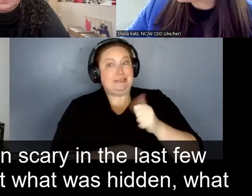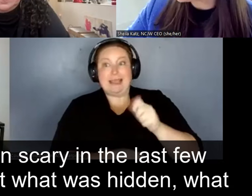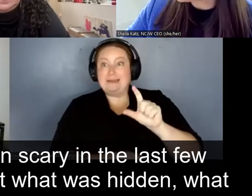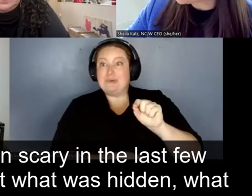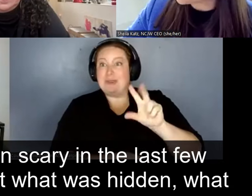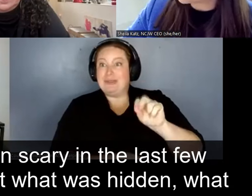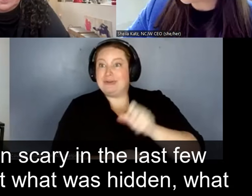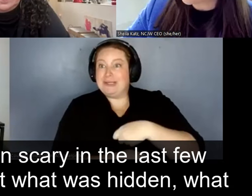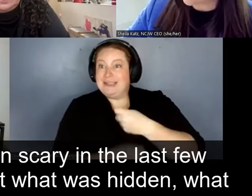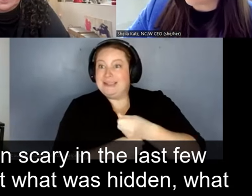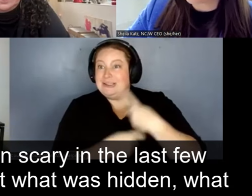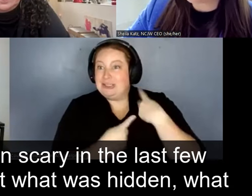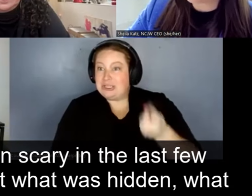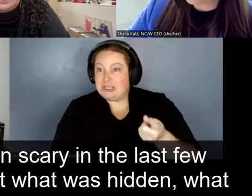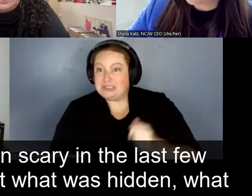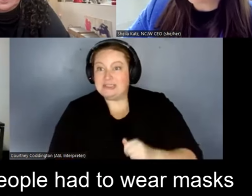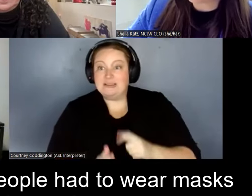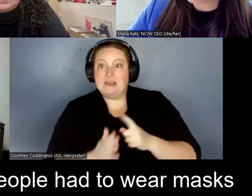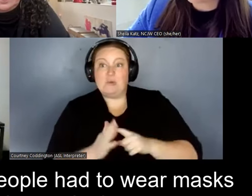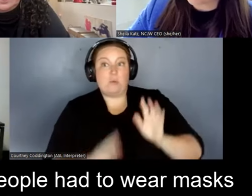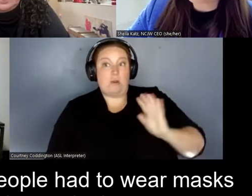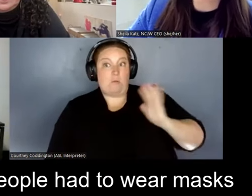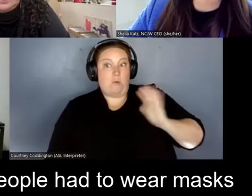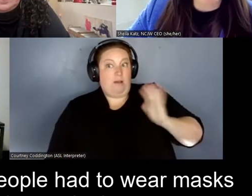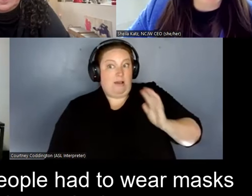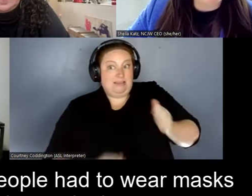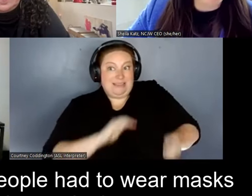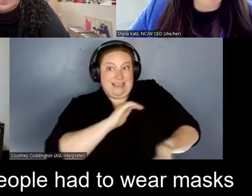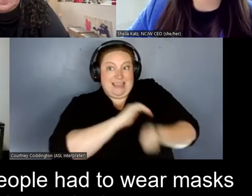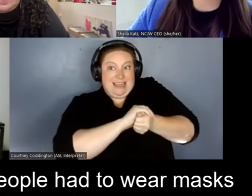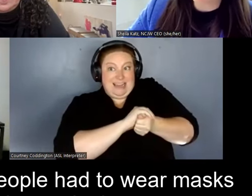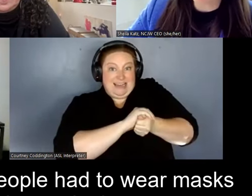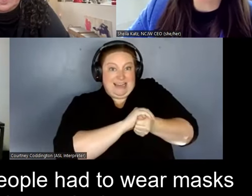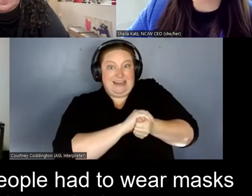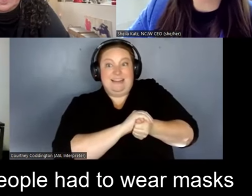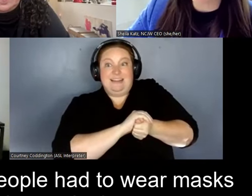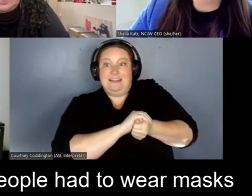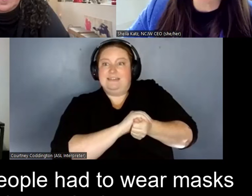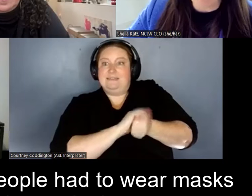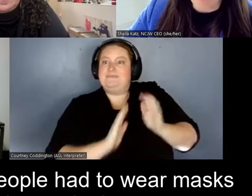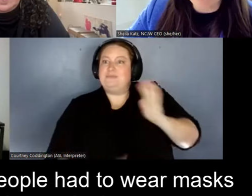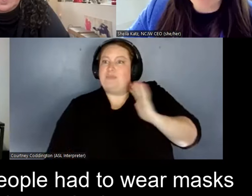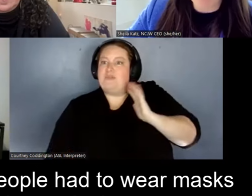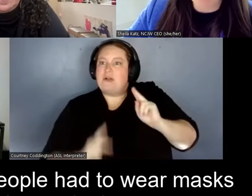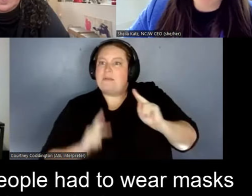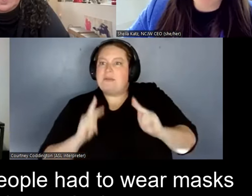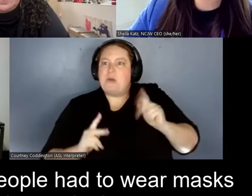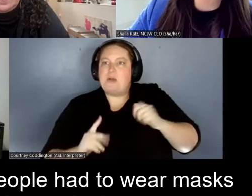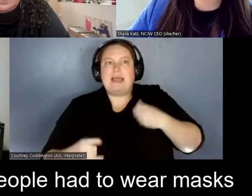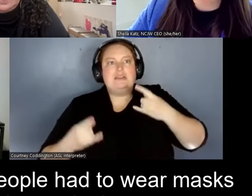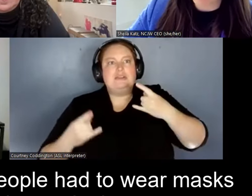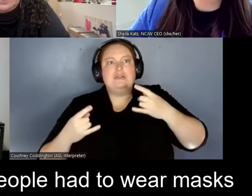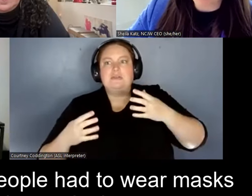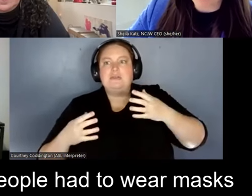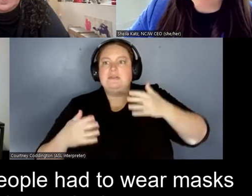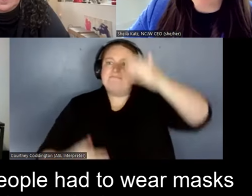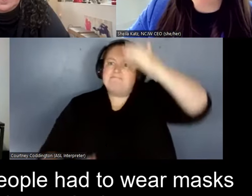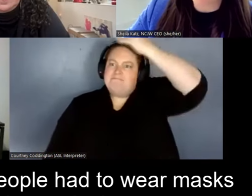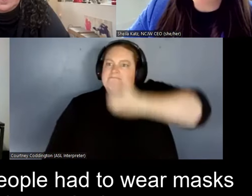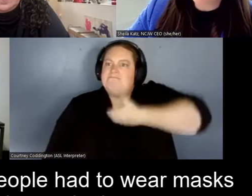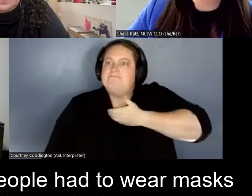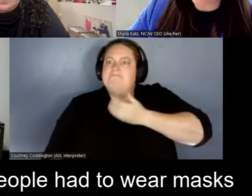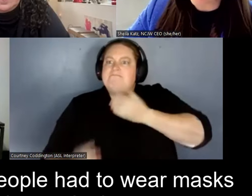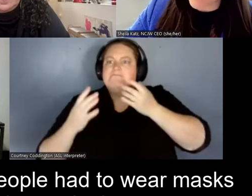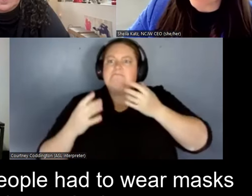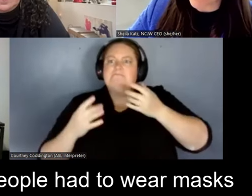that what was hidden, what was once a way in which people had to wear masks to demonstrate